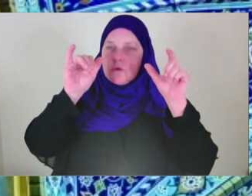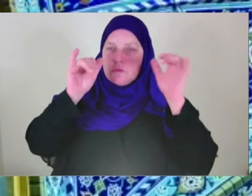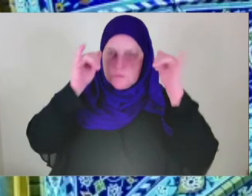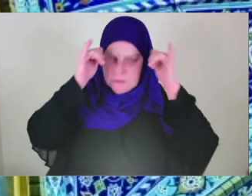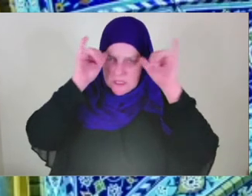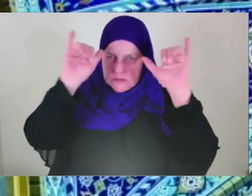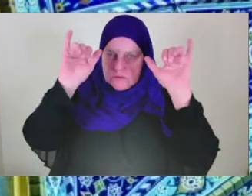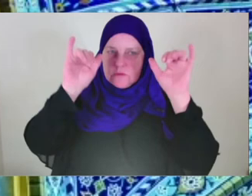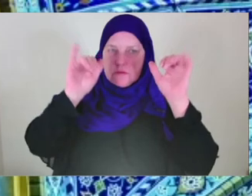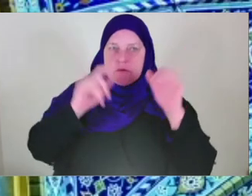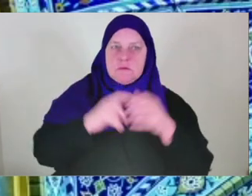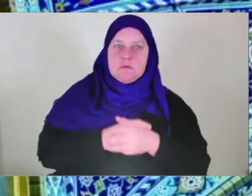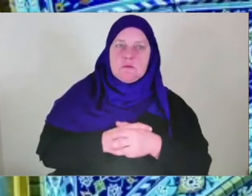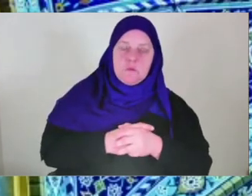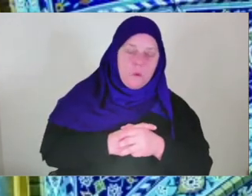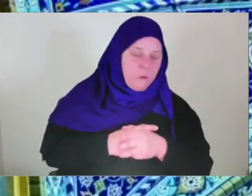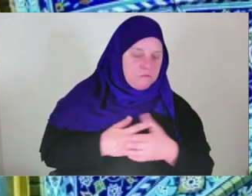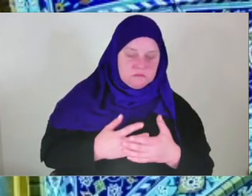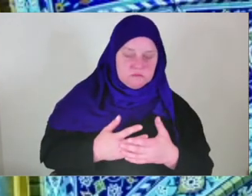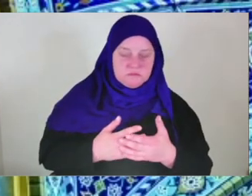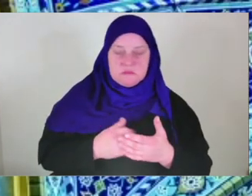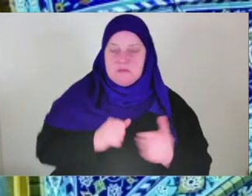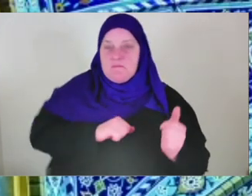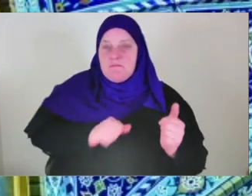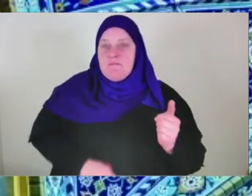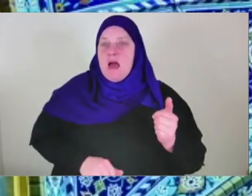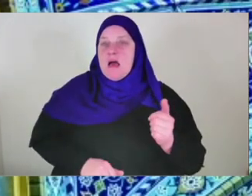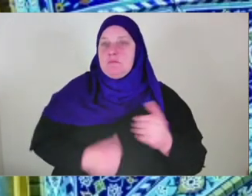like farms of wheat, barley,